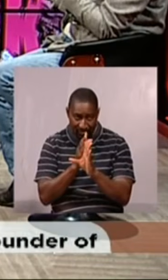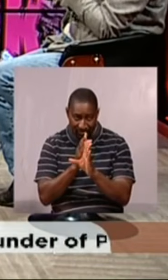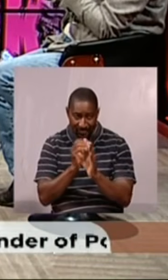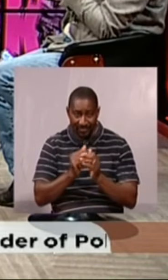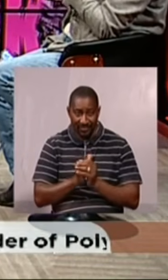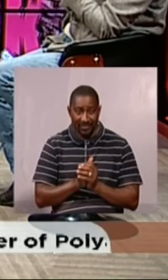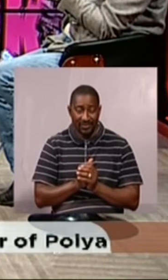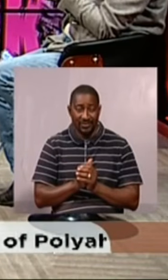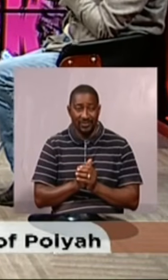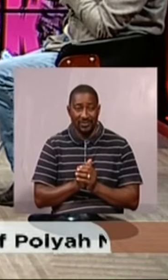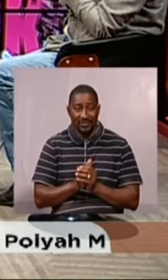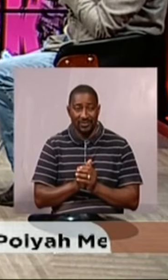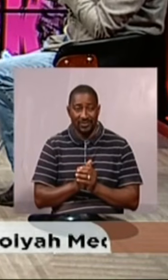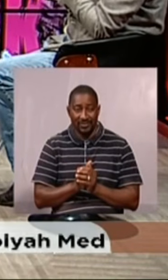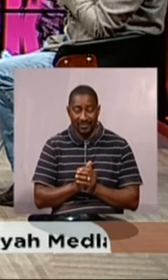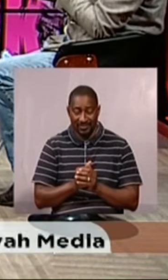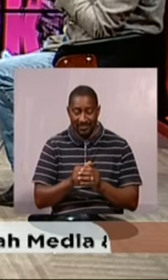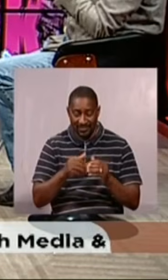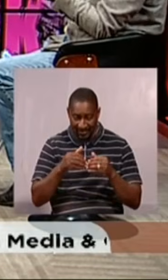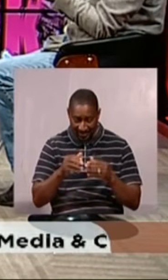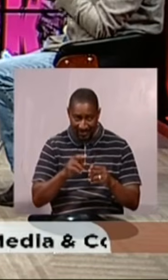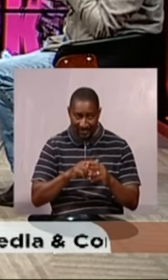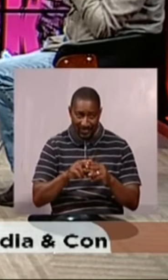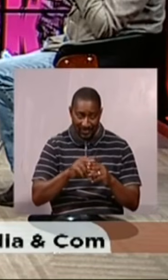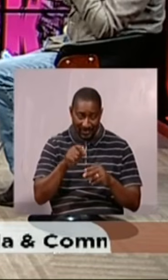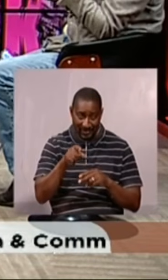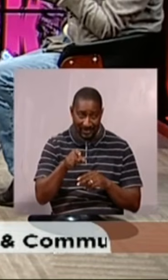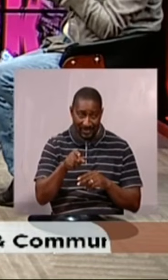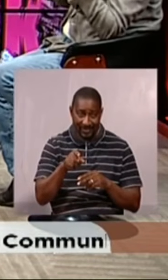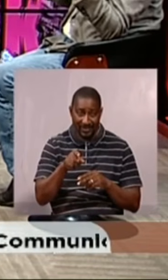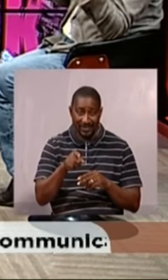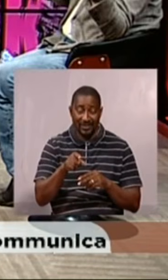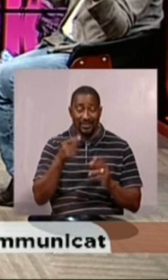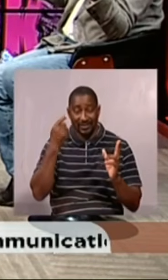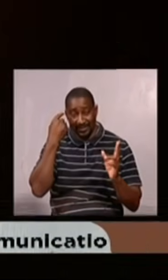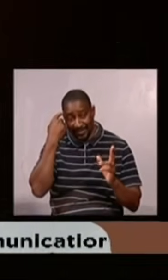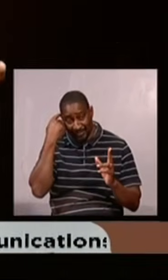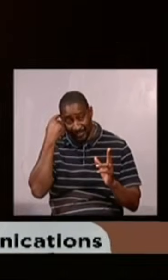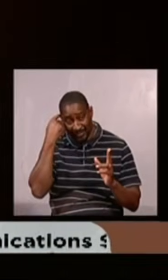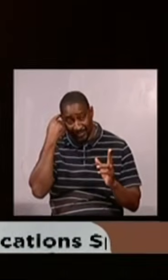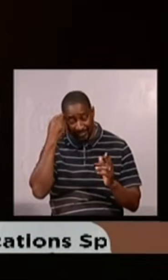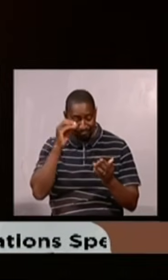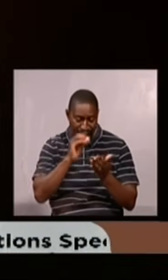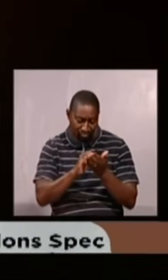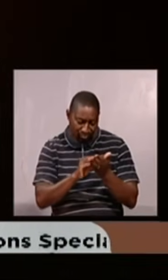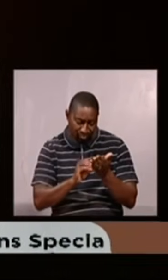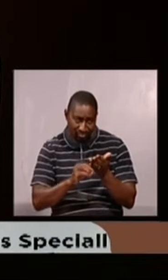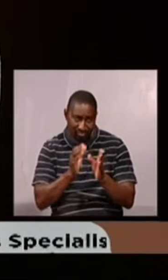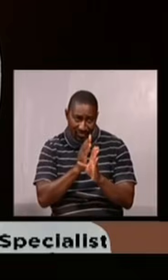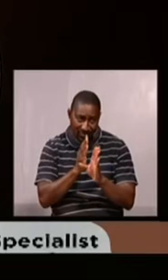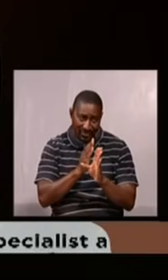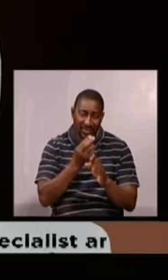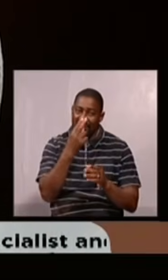this is how we can start using responsibly as party, as a candidate, as a minister. Have just a set of guidelines, not laws,